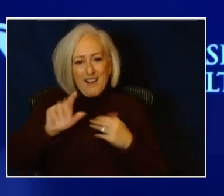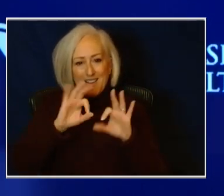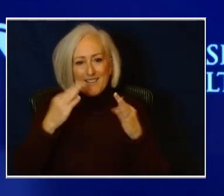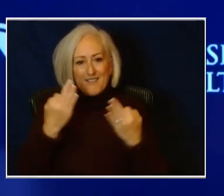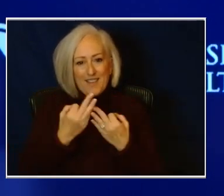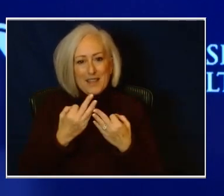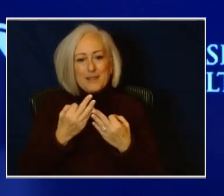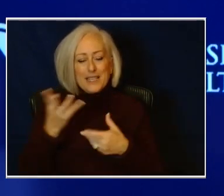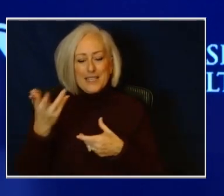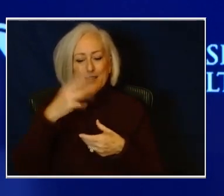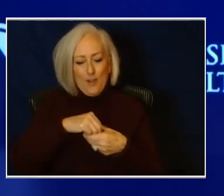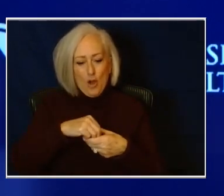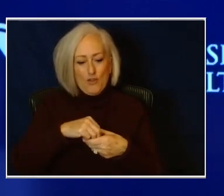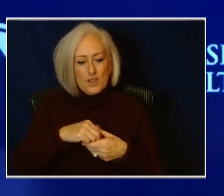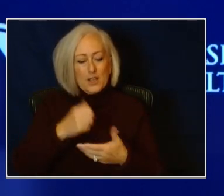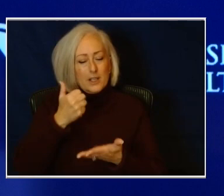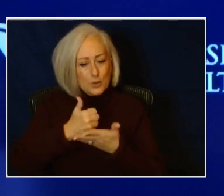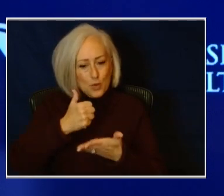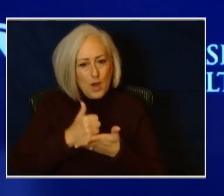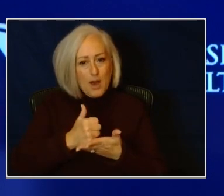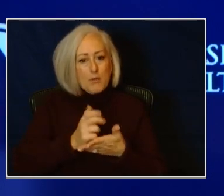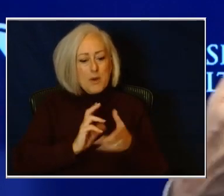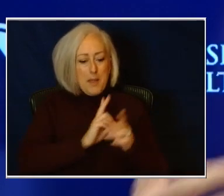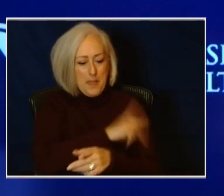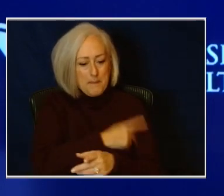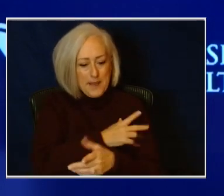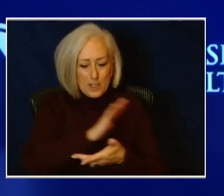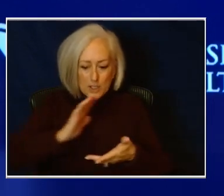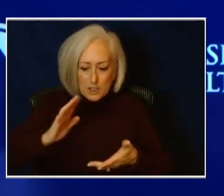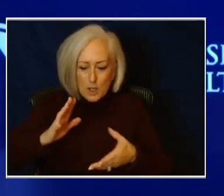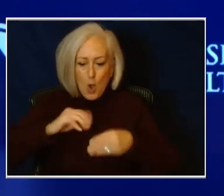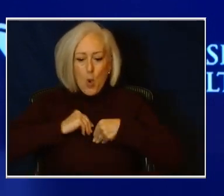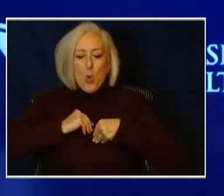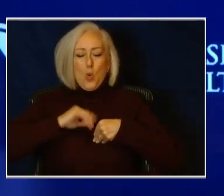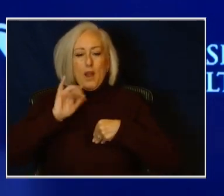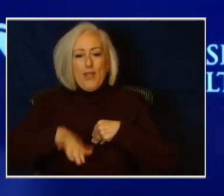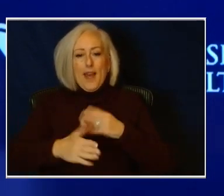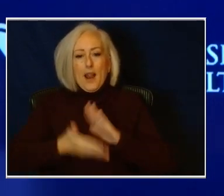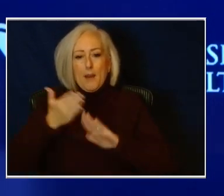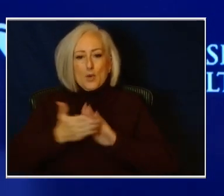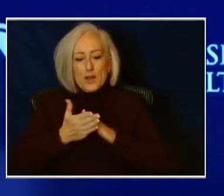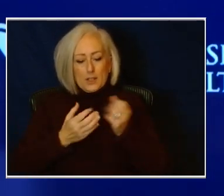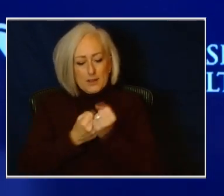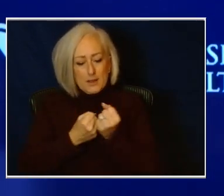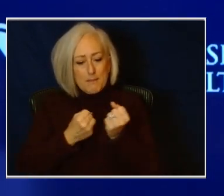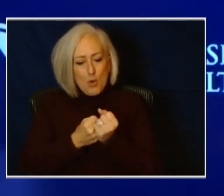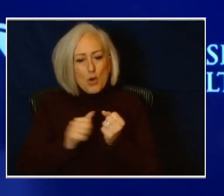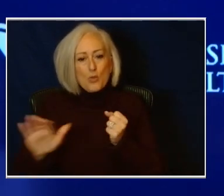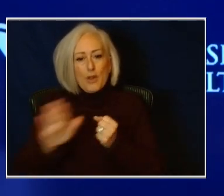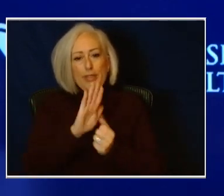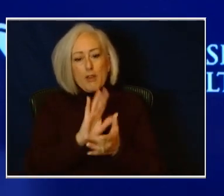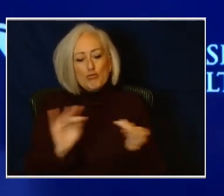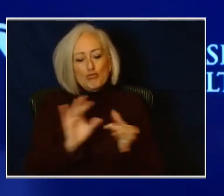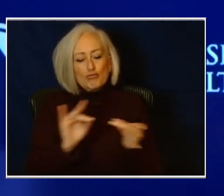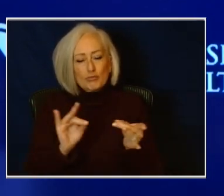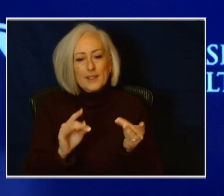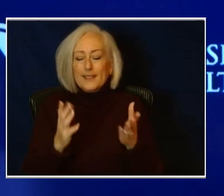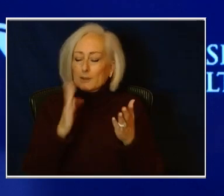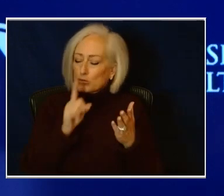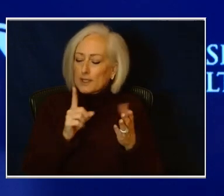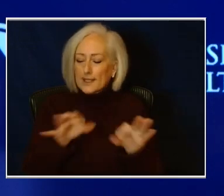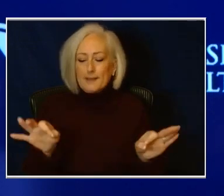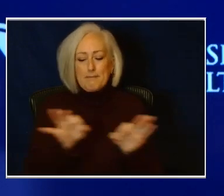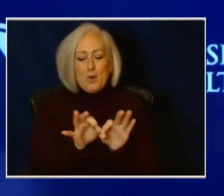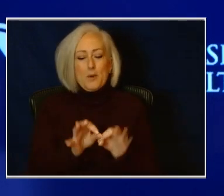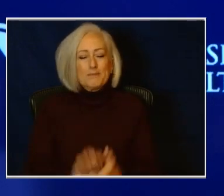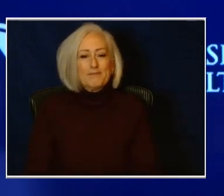think our patients help own this entire operation and help support us with their voice as well. So it is such an important deal.